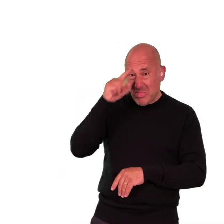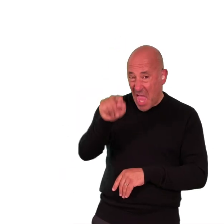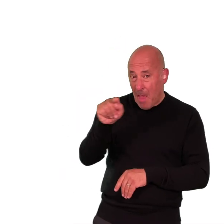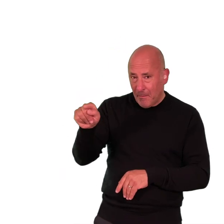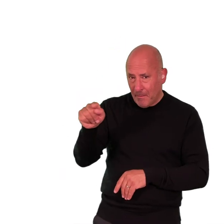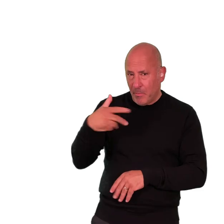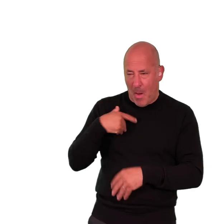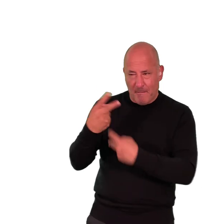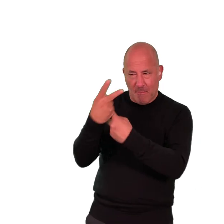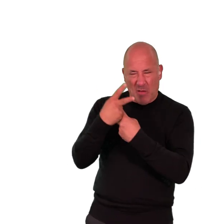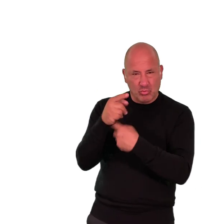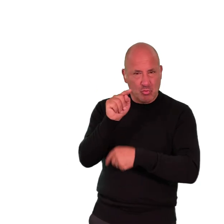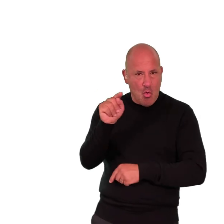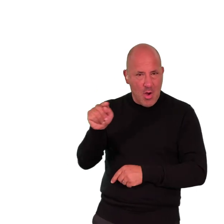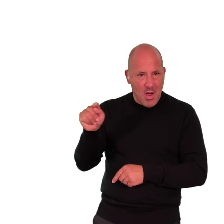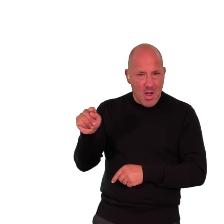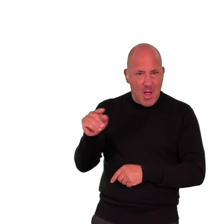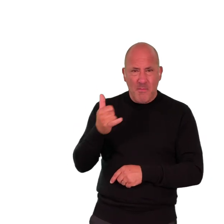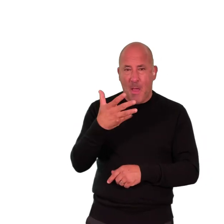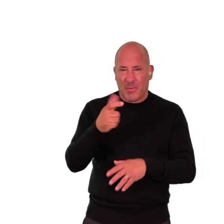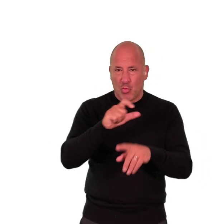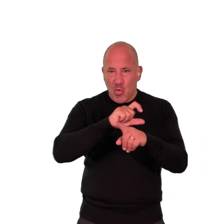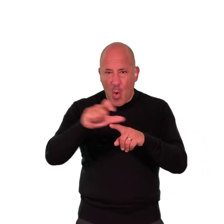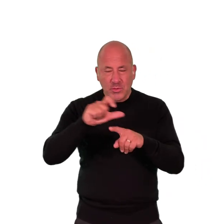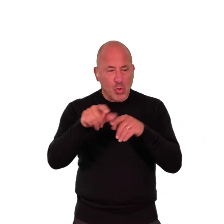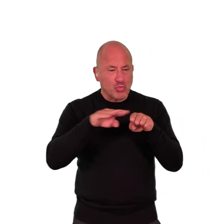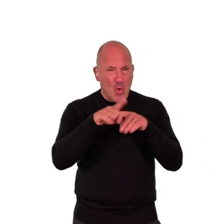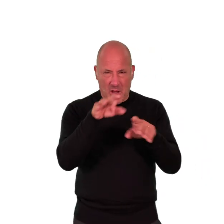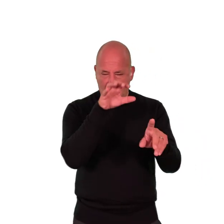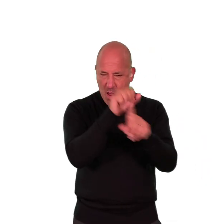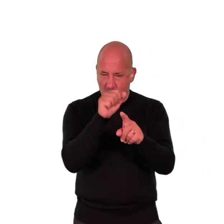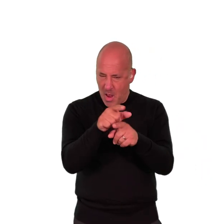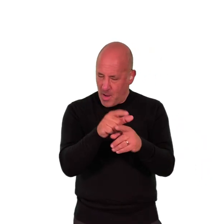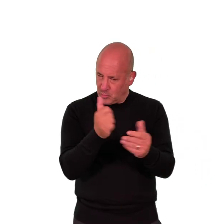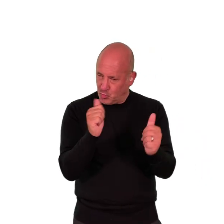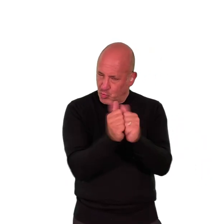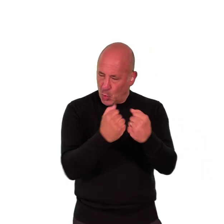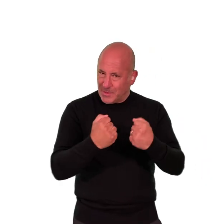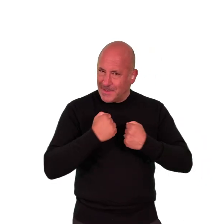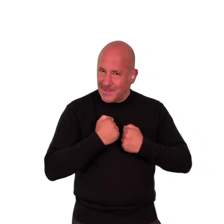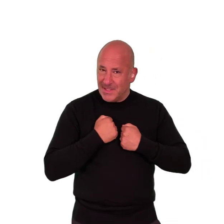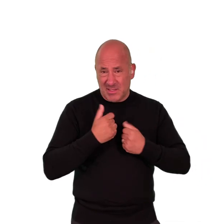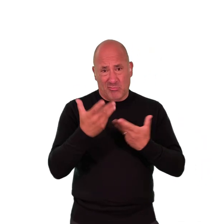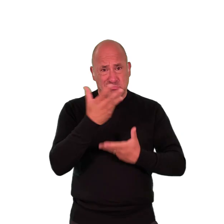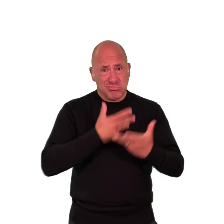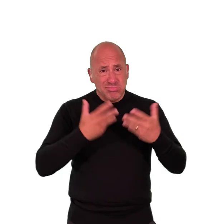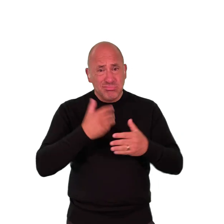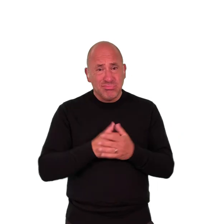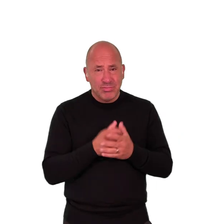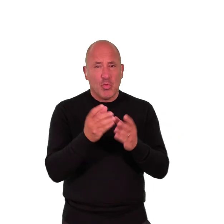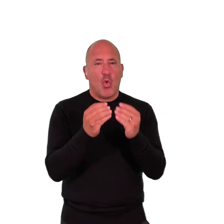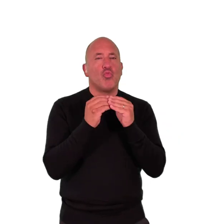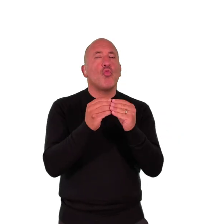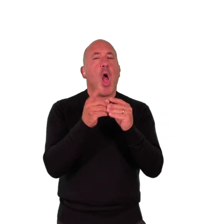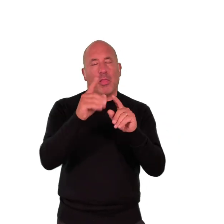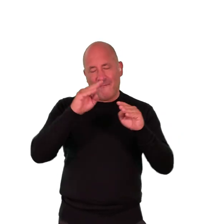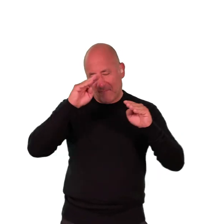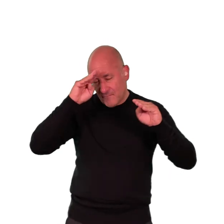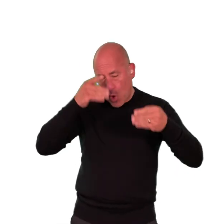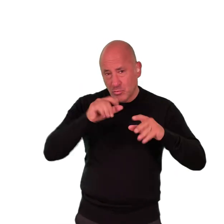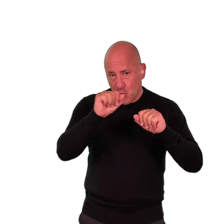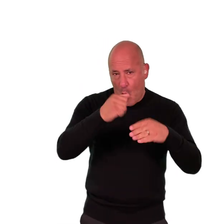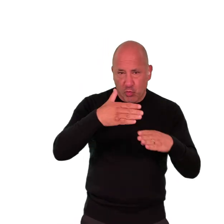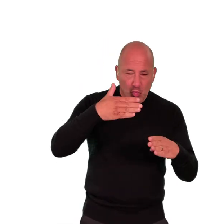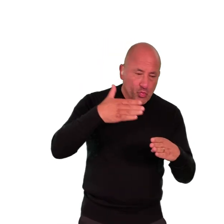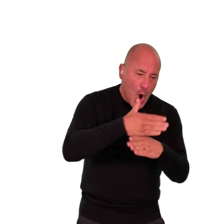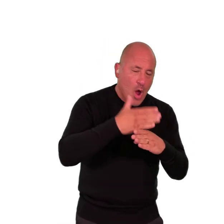the future, being mentored by named experts in your field, or identifying specific courses or